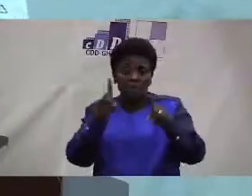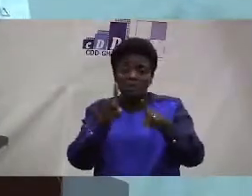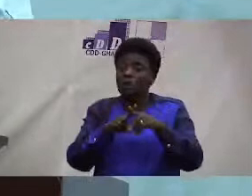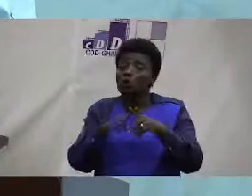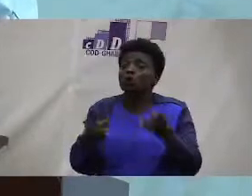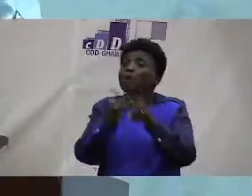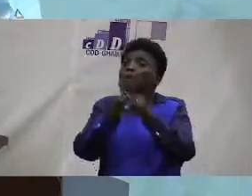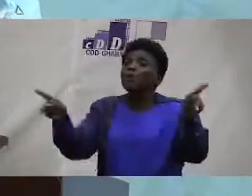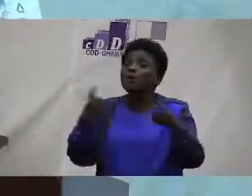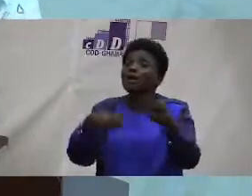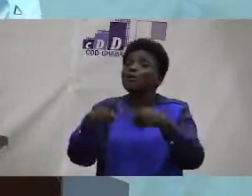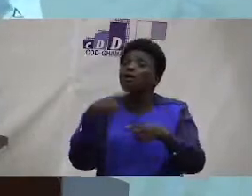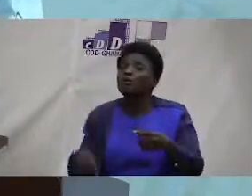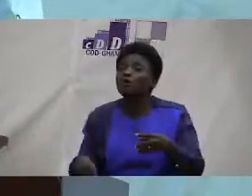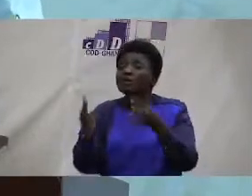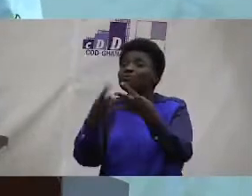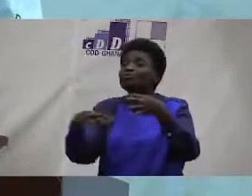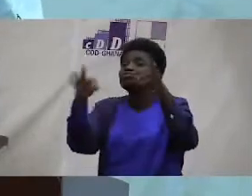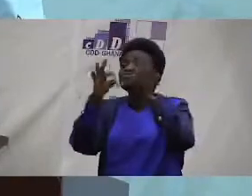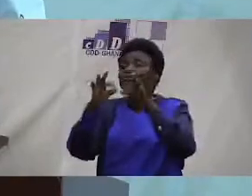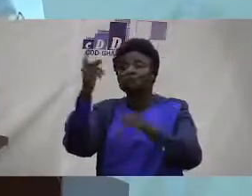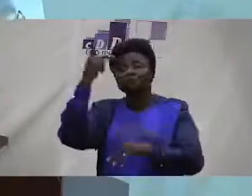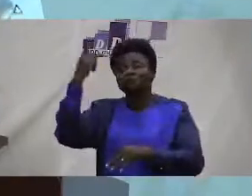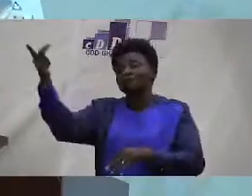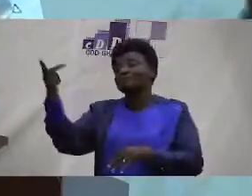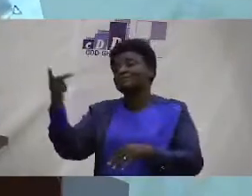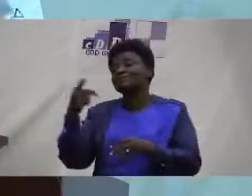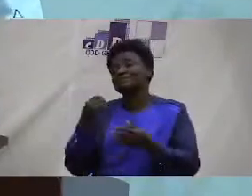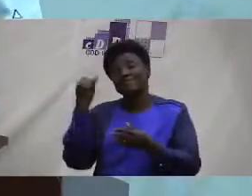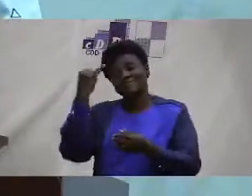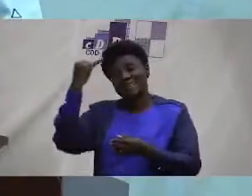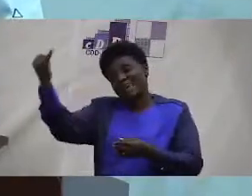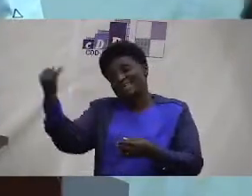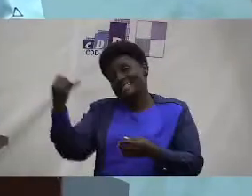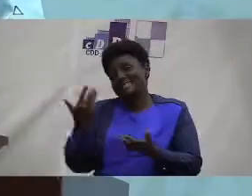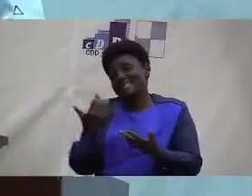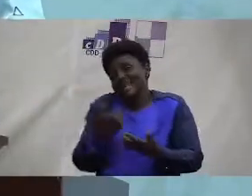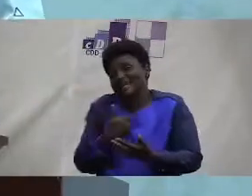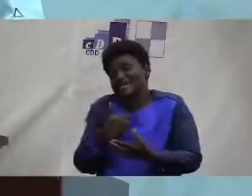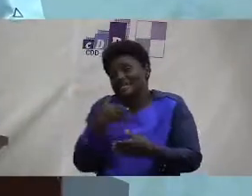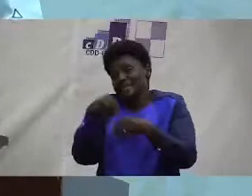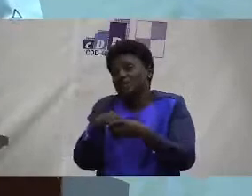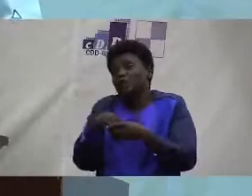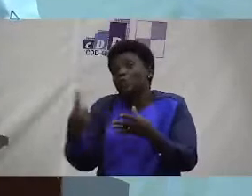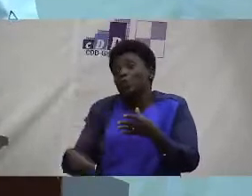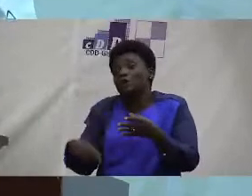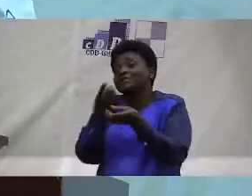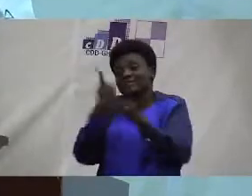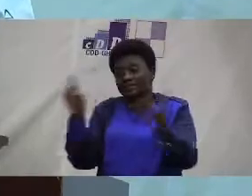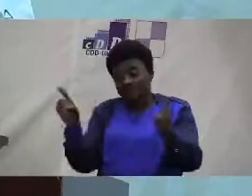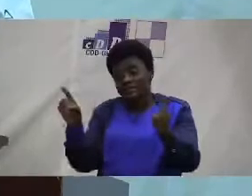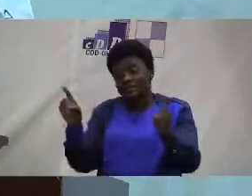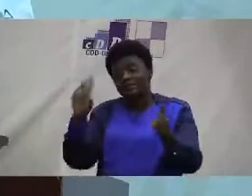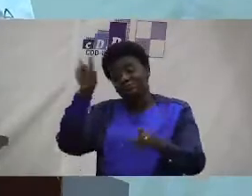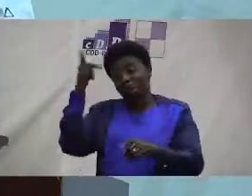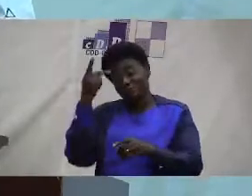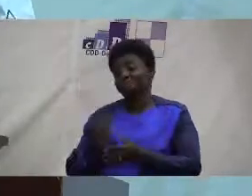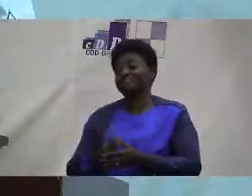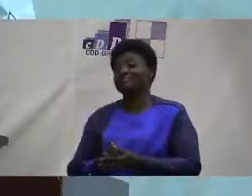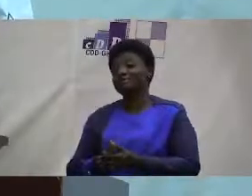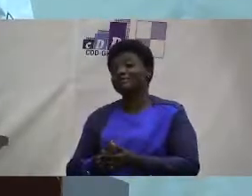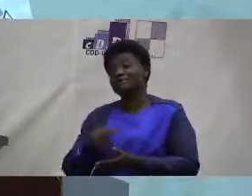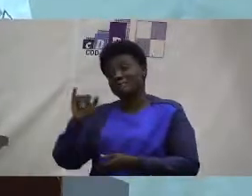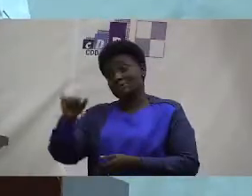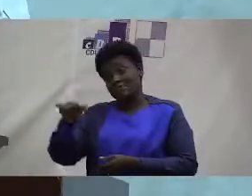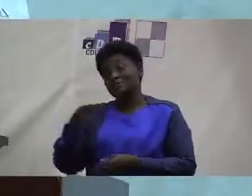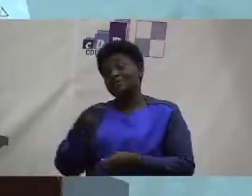on these vital philosophies and ideologies of democracy in politics. And so